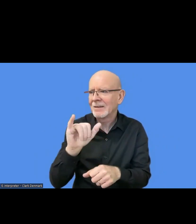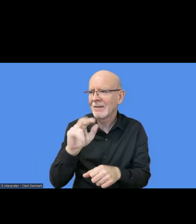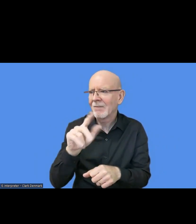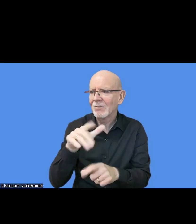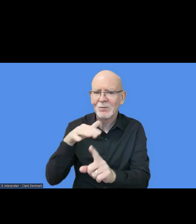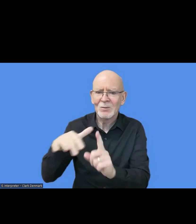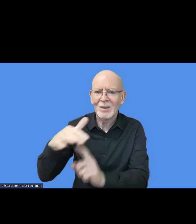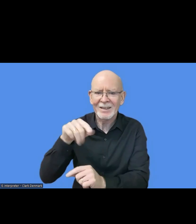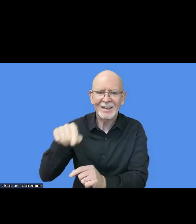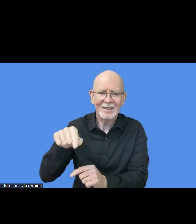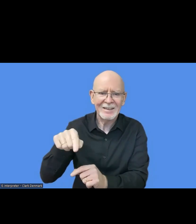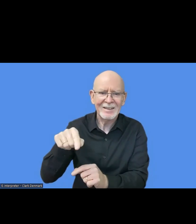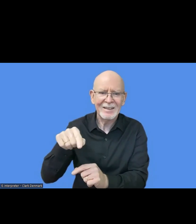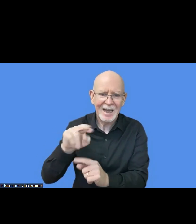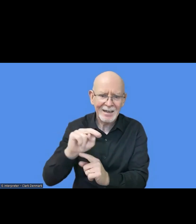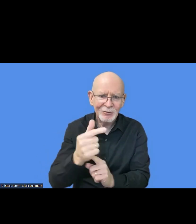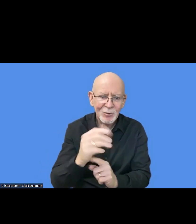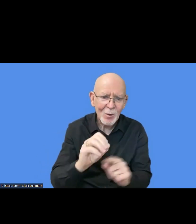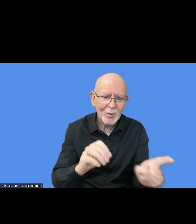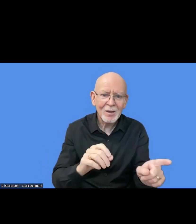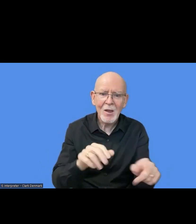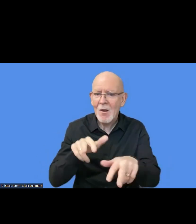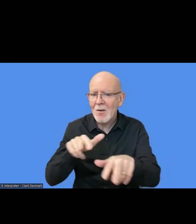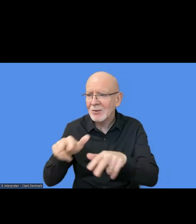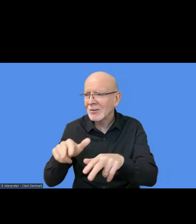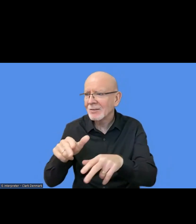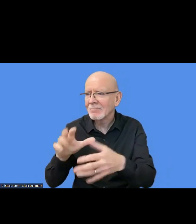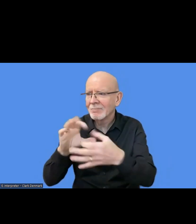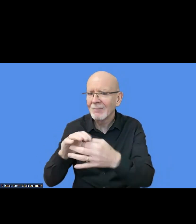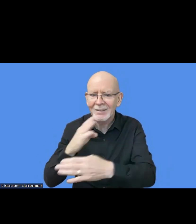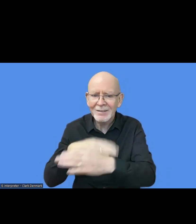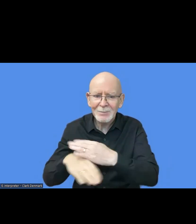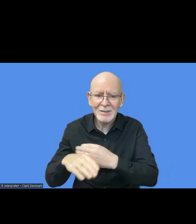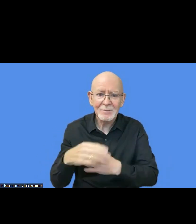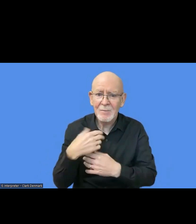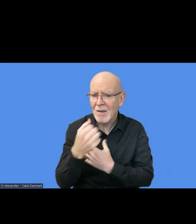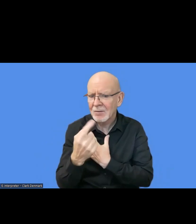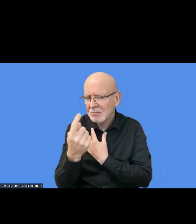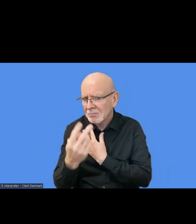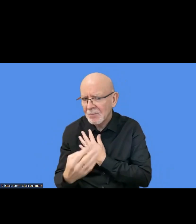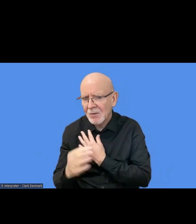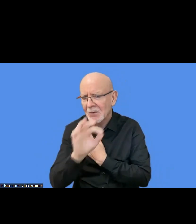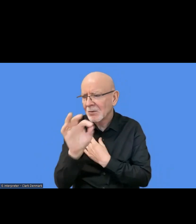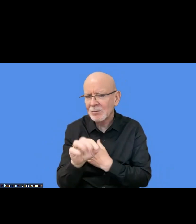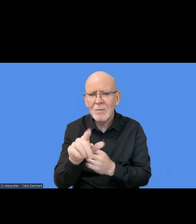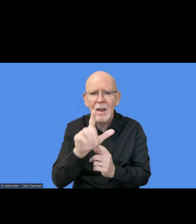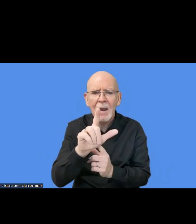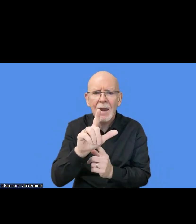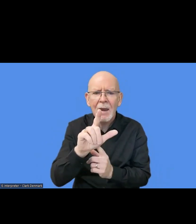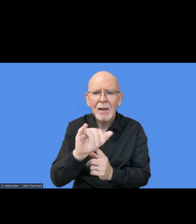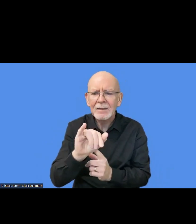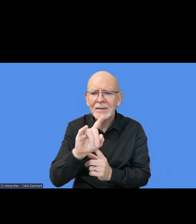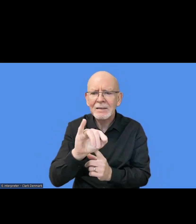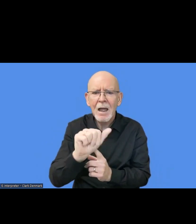can nominate. So she says she's working in an organization that helps also private sector companies in the area